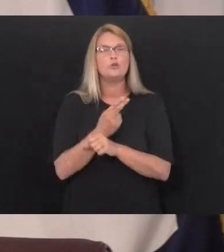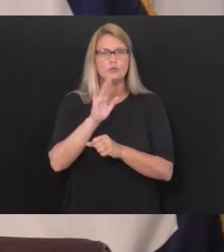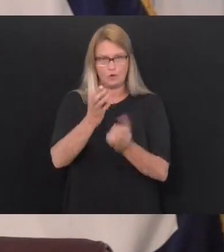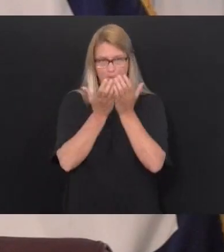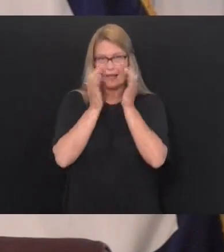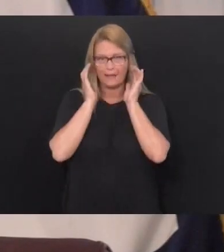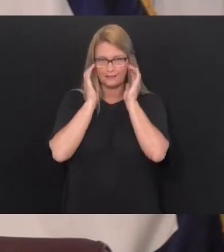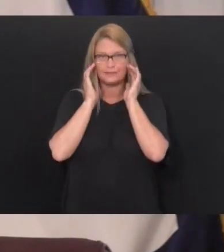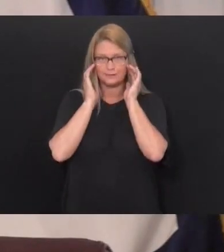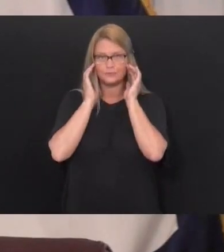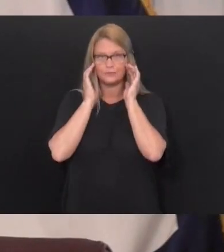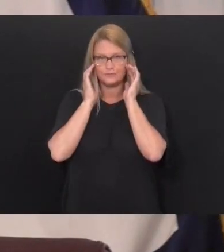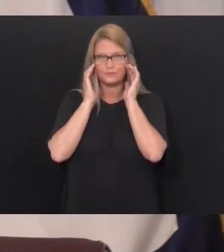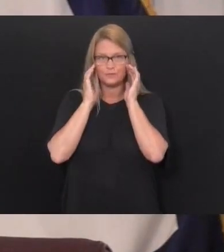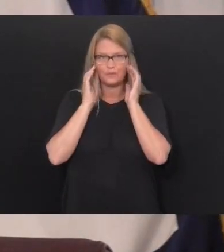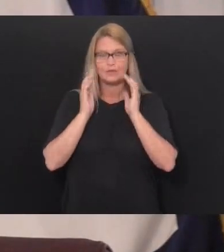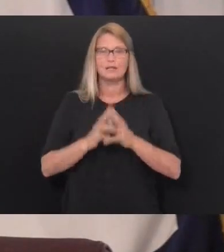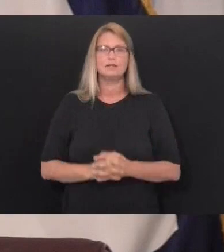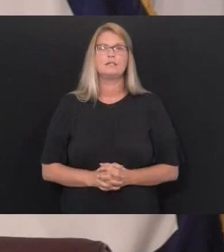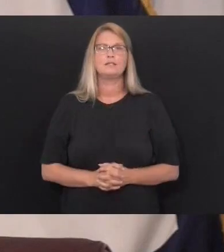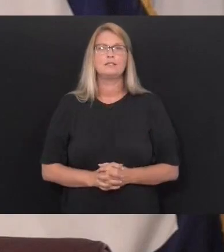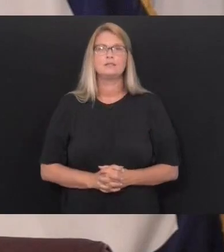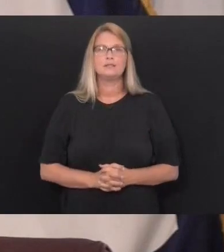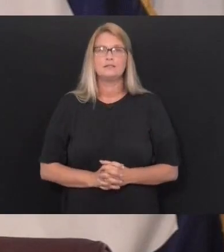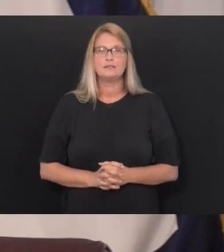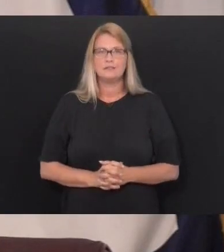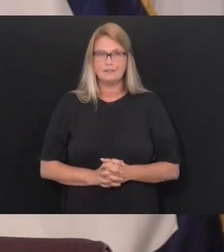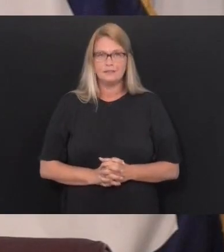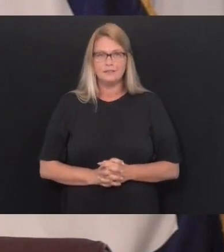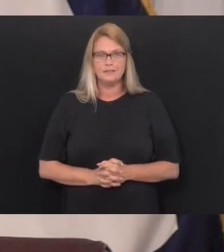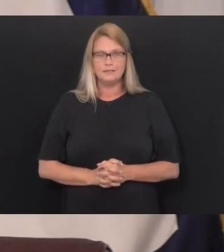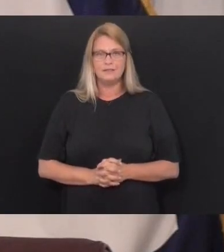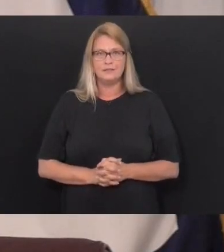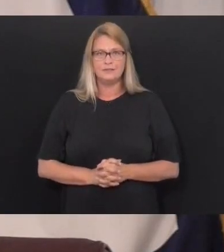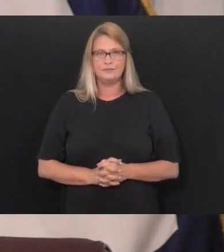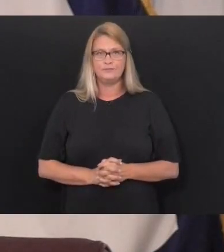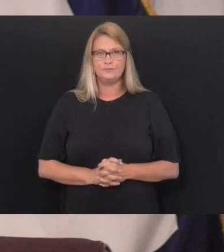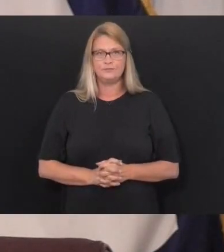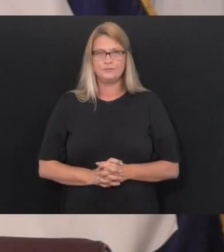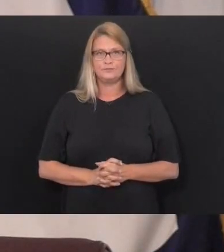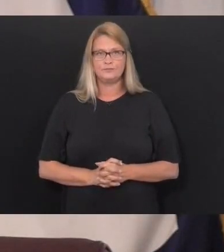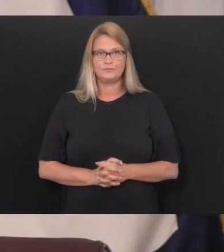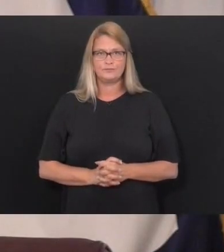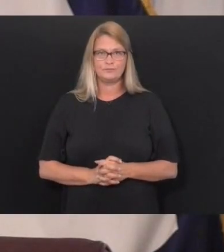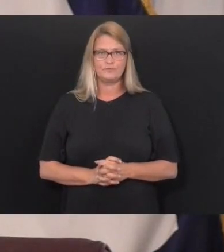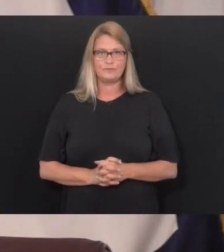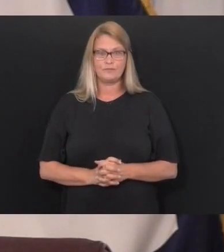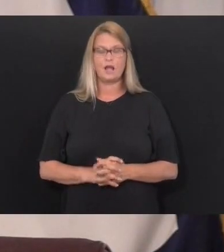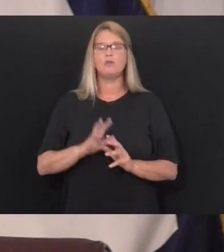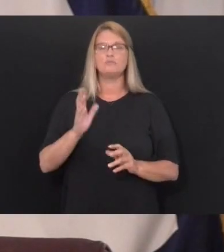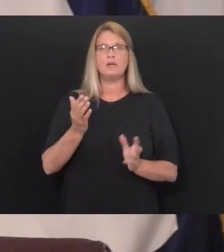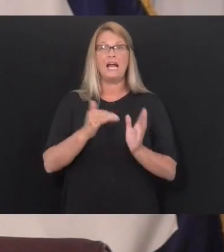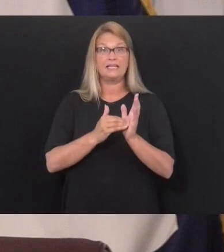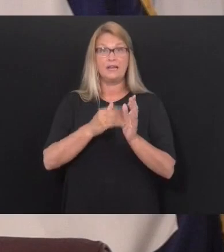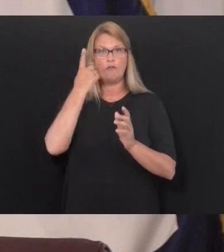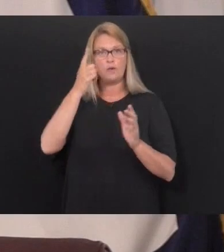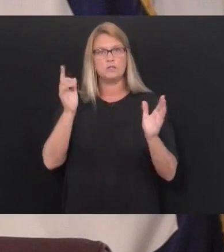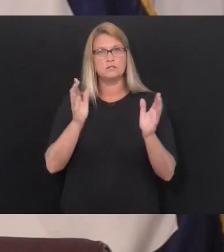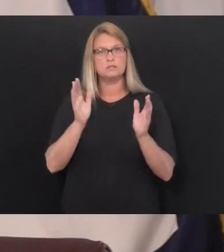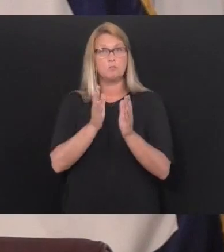to all of our principals, ADs, superintendents, and obviously to the media. All right, tell them about social distancing